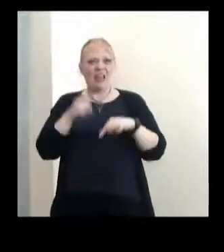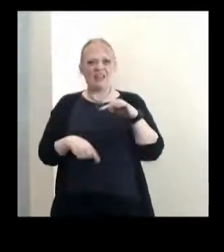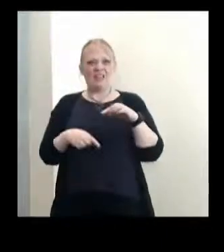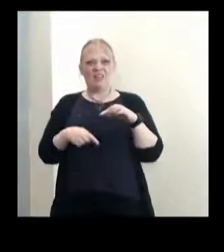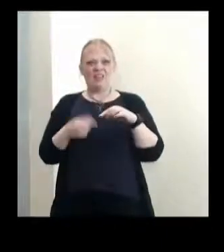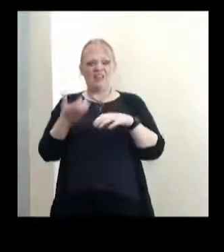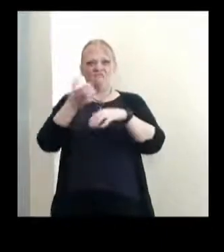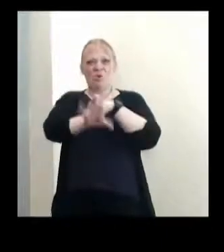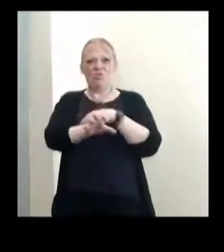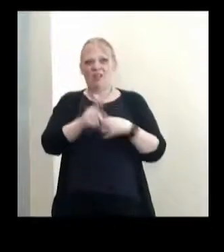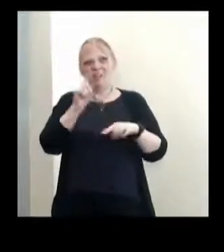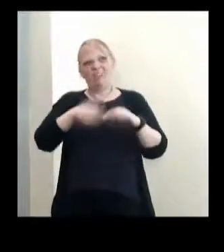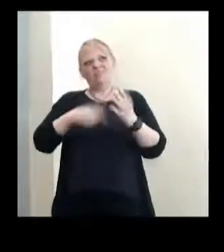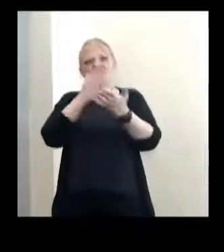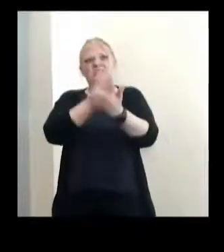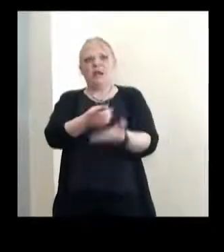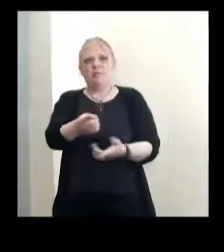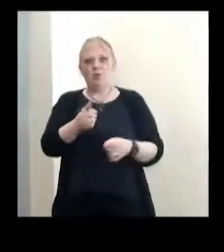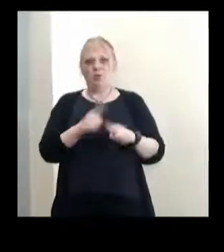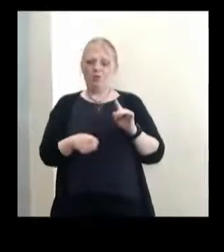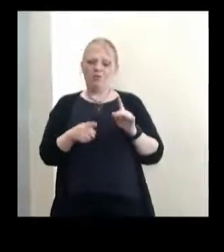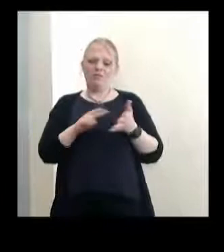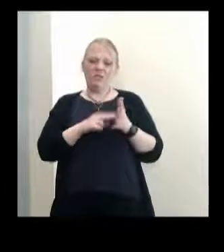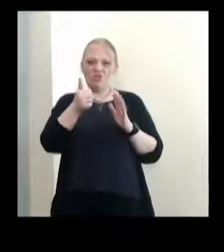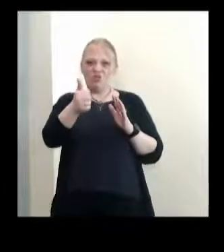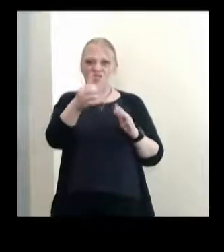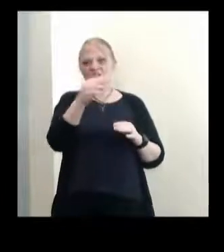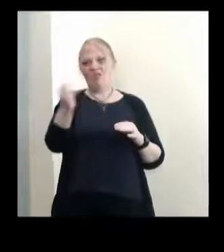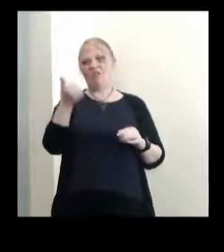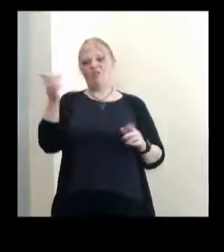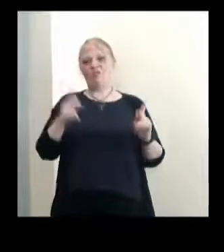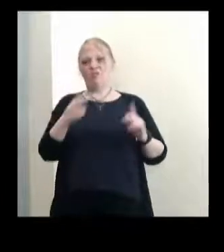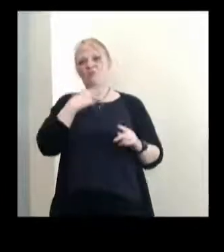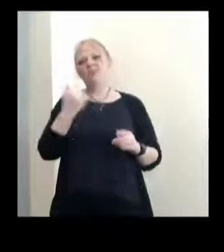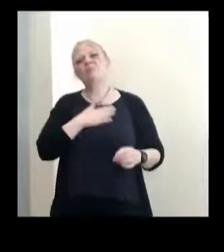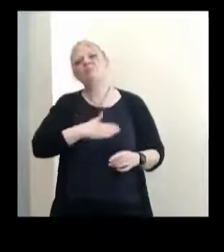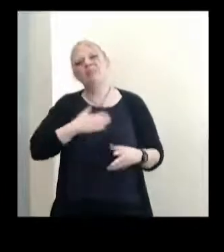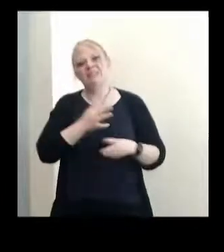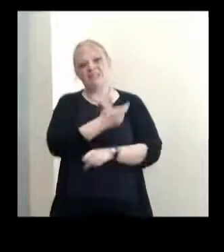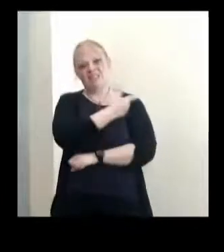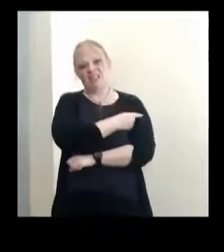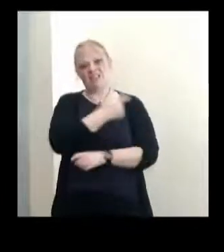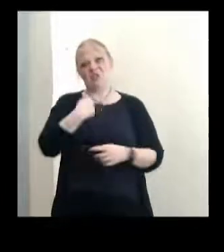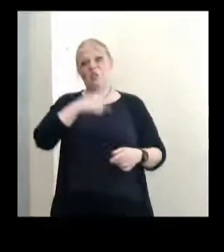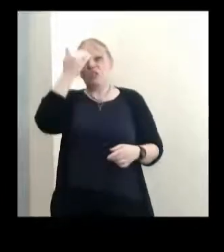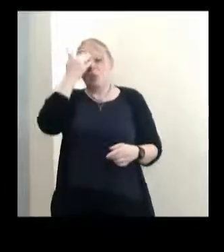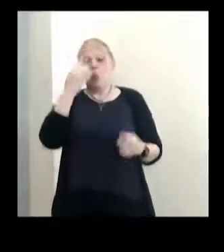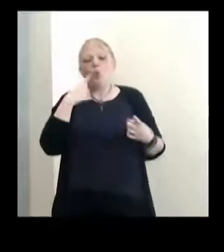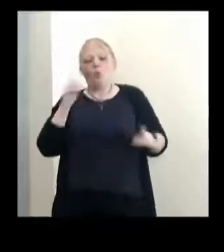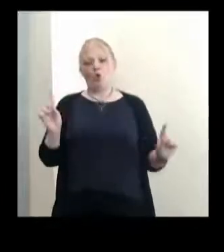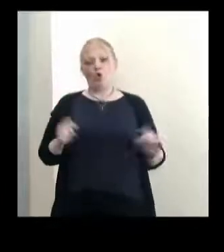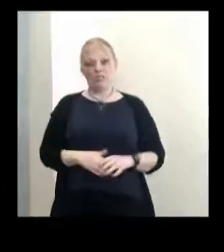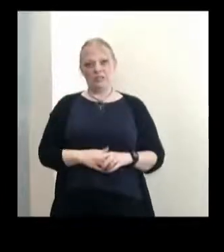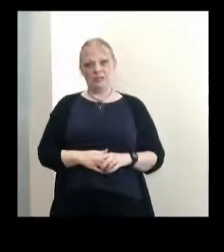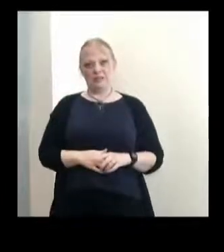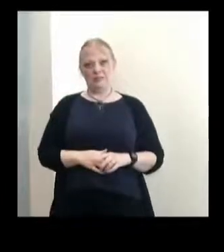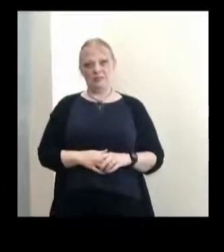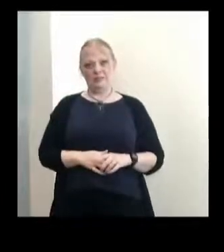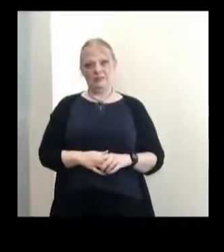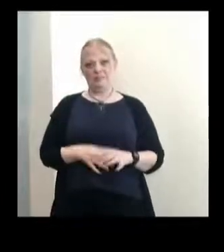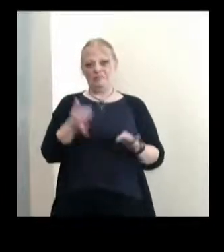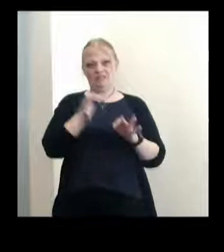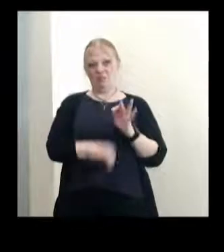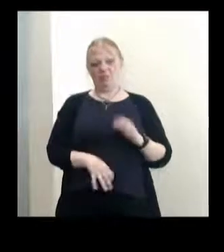getting vaccinated, but you're putting yourself and other people at risk. Please get vaccinated. We know it works. It's as simple as